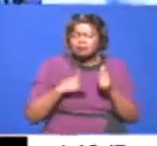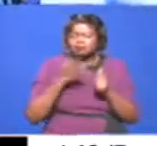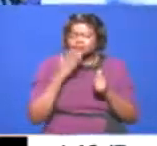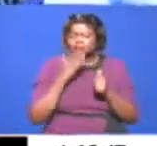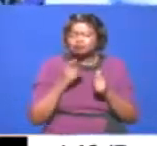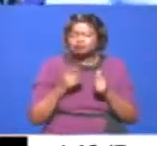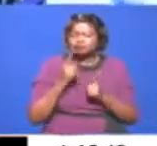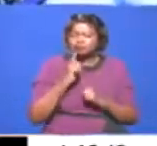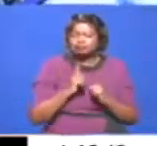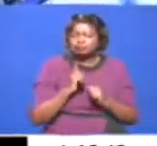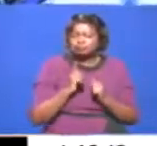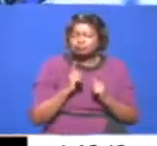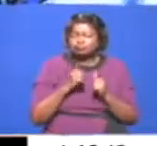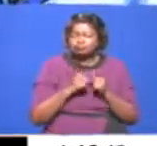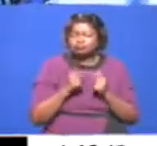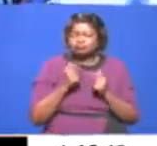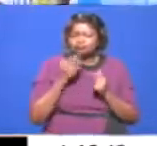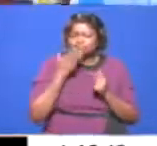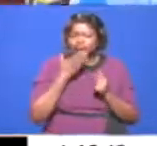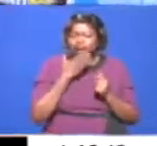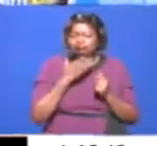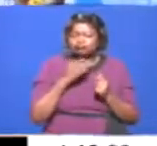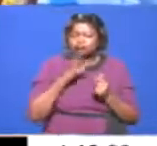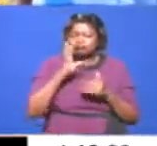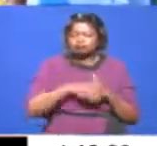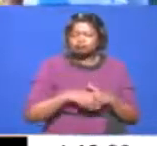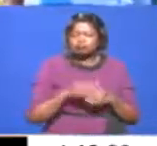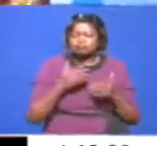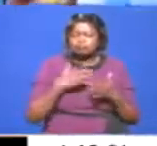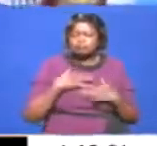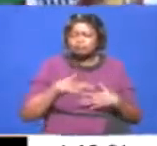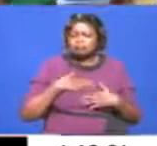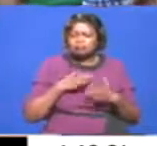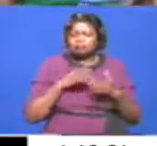cooking oil, diapers, baby towel, masks,